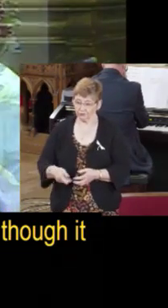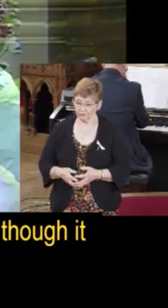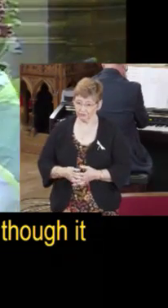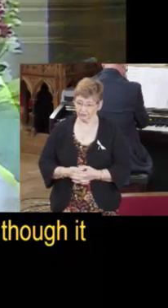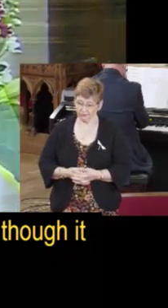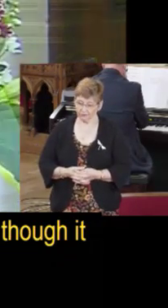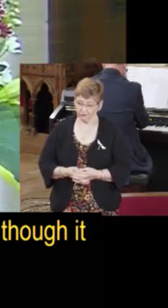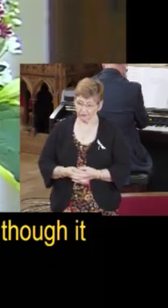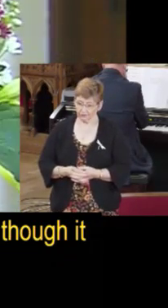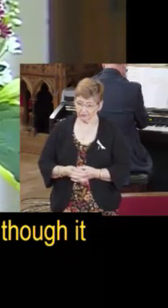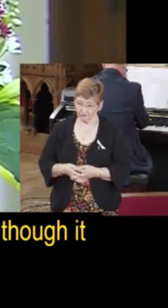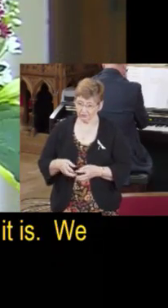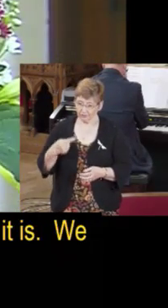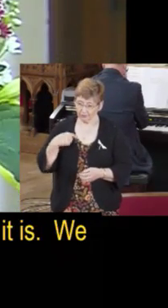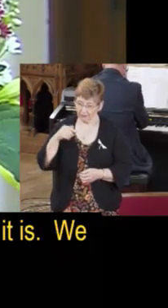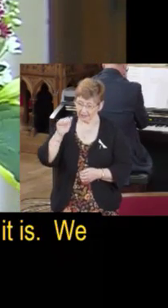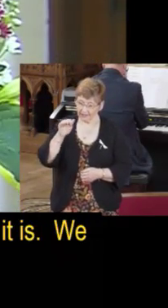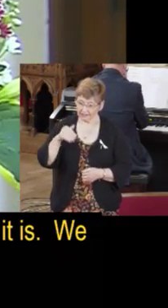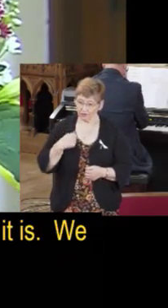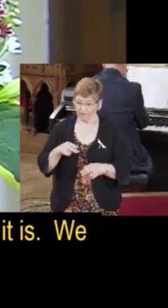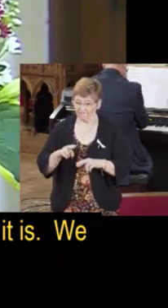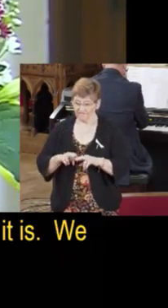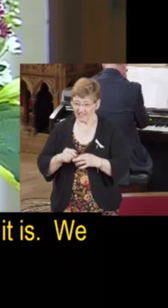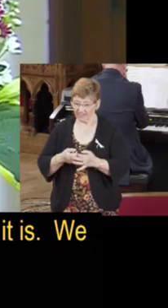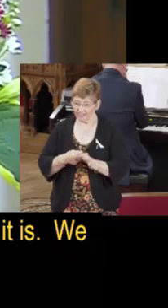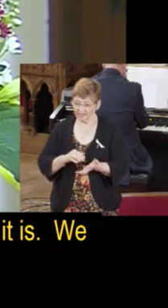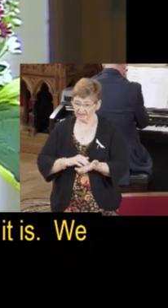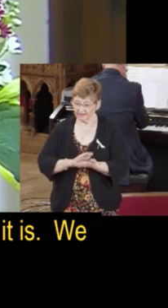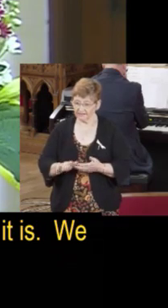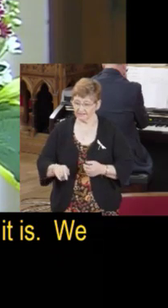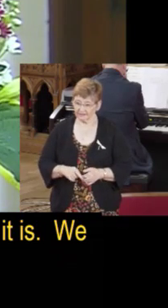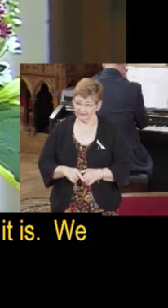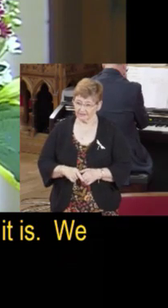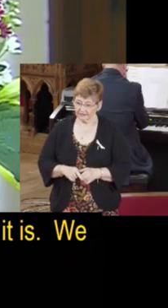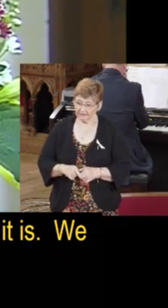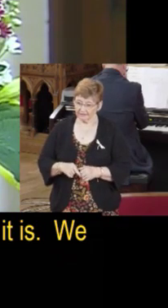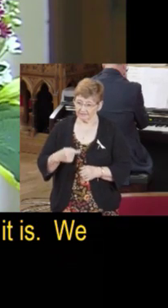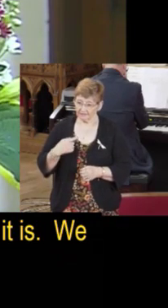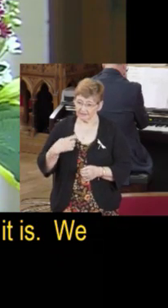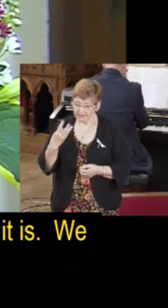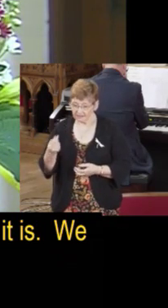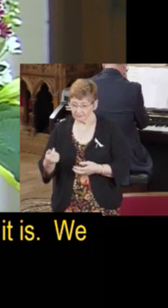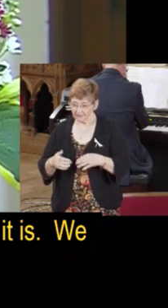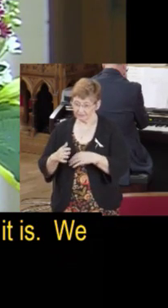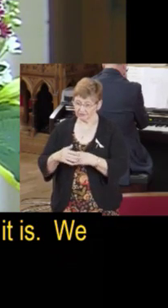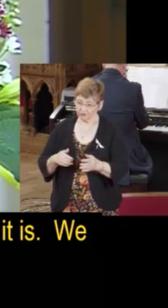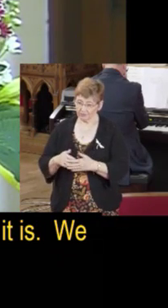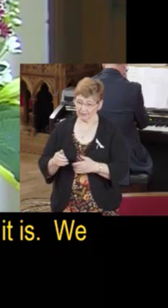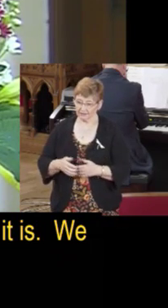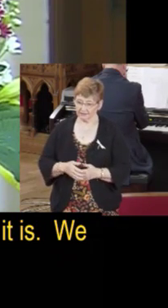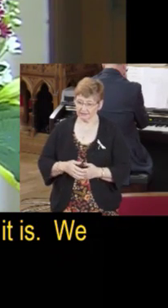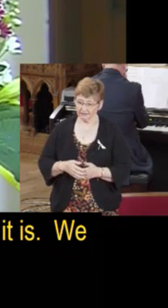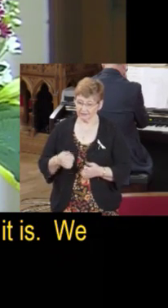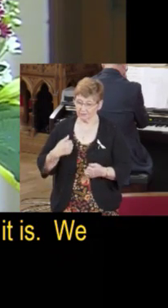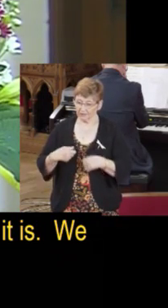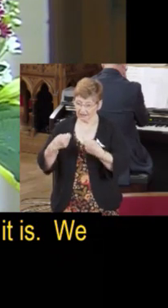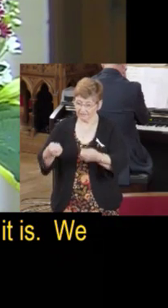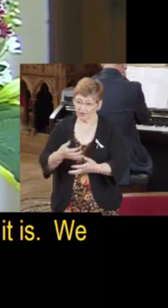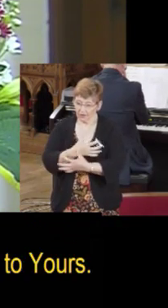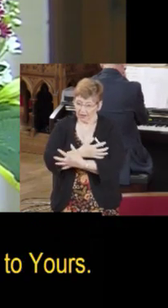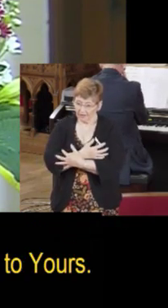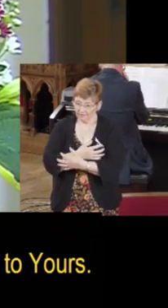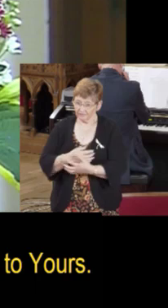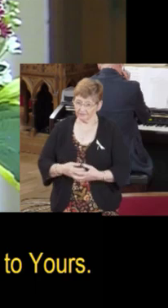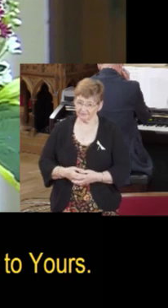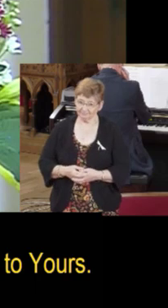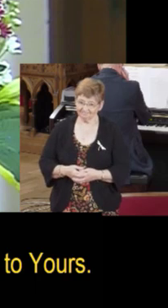may be. We offer our faith, weak though it sometimes is. We offer our love,